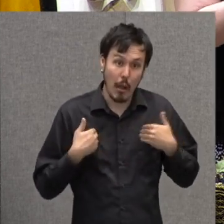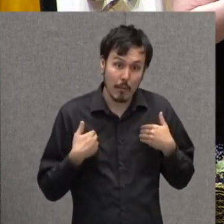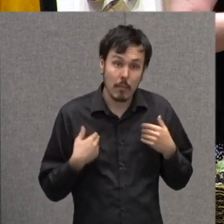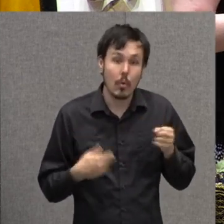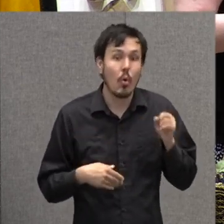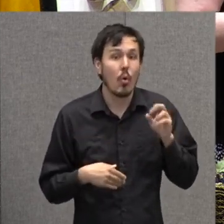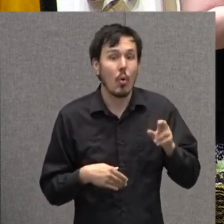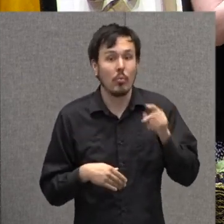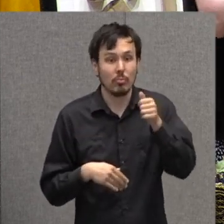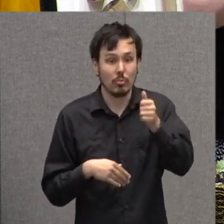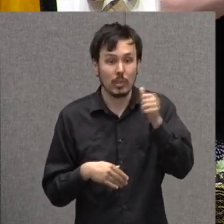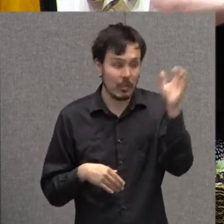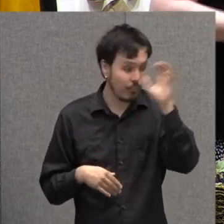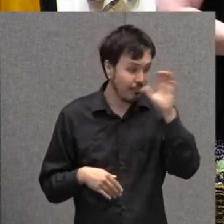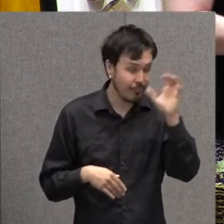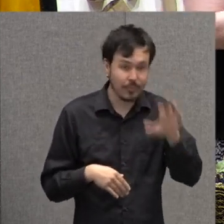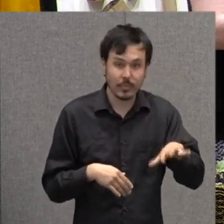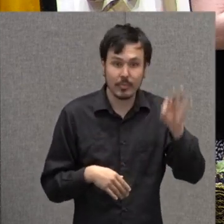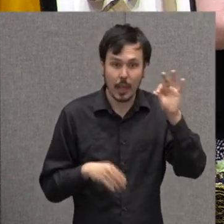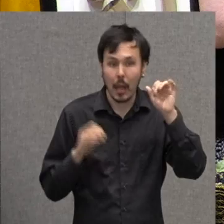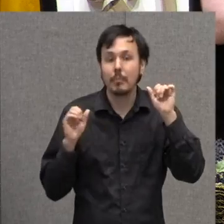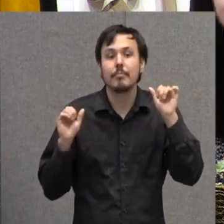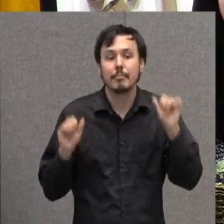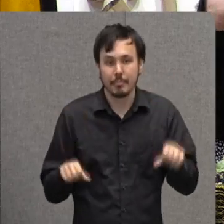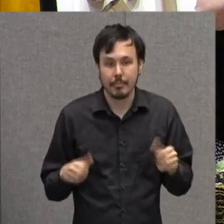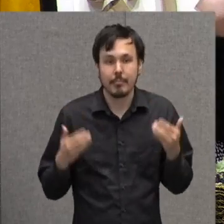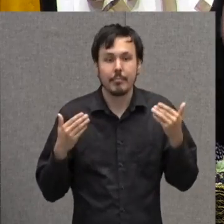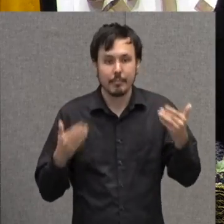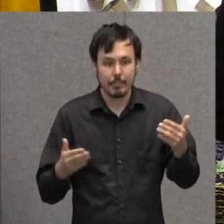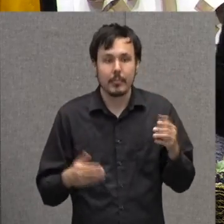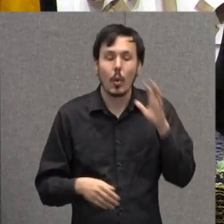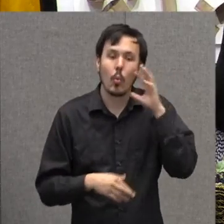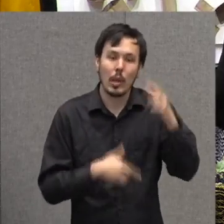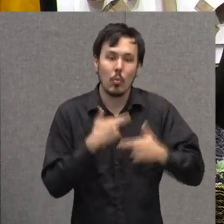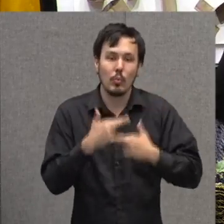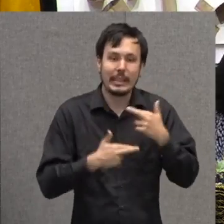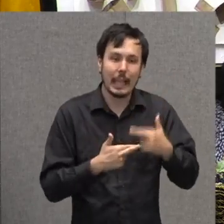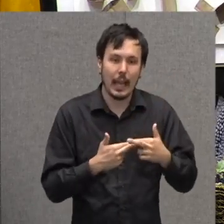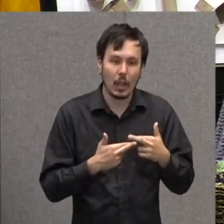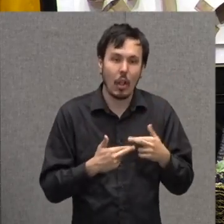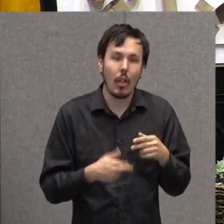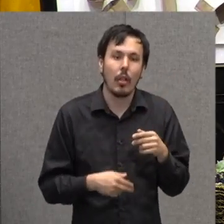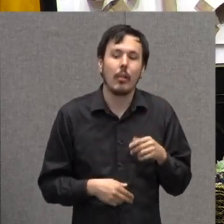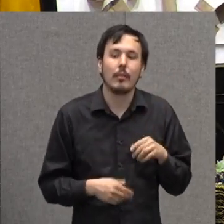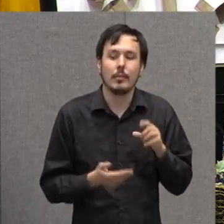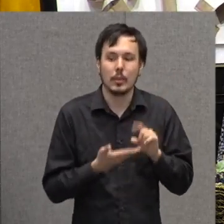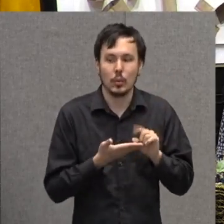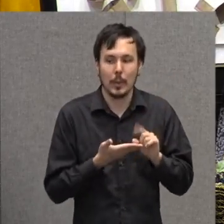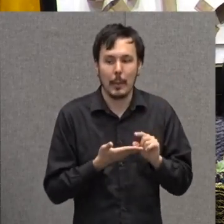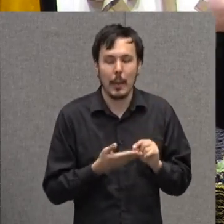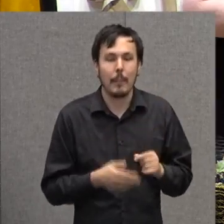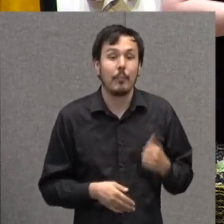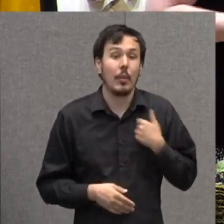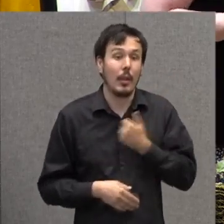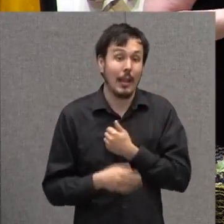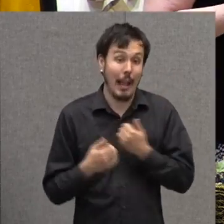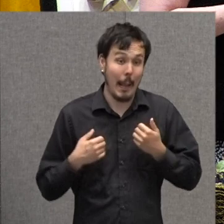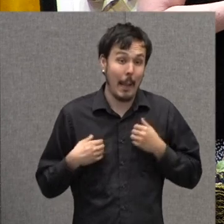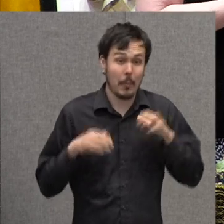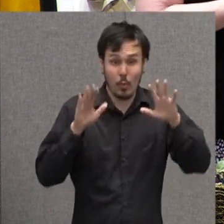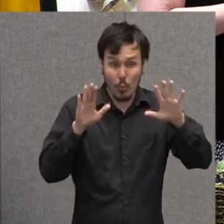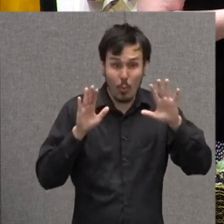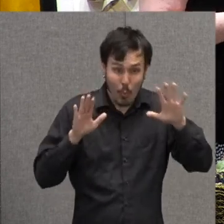newspapers, that's wonderful. We're going to be using some, recycling some newspapers. We have these wonderful